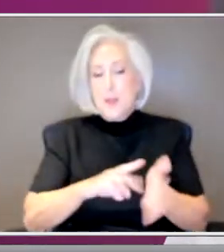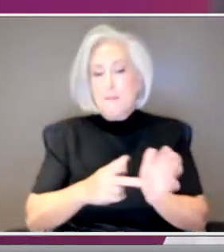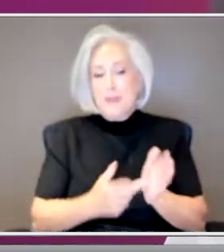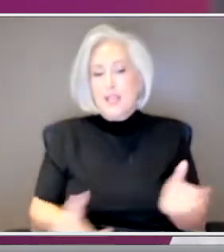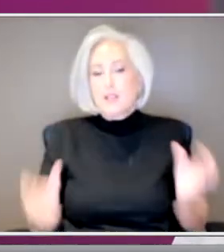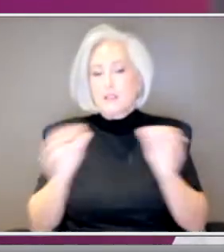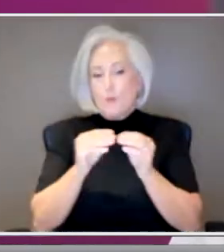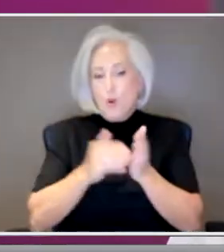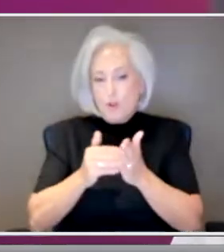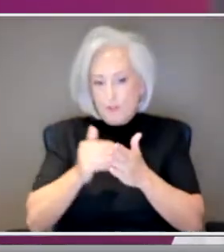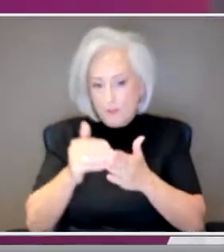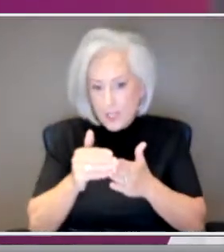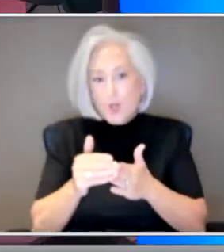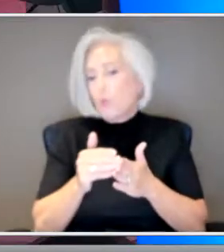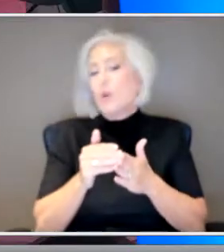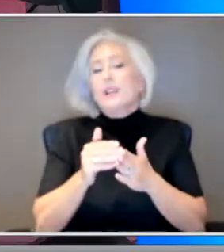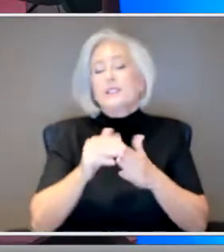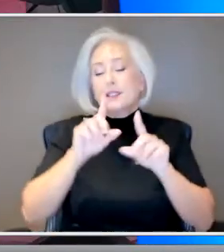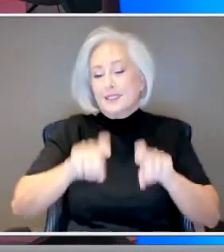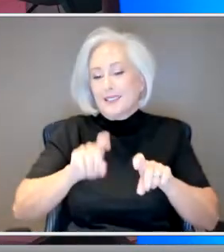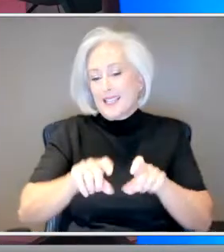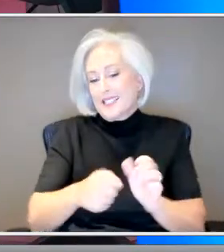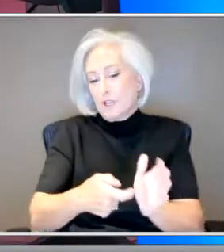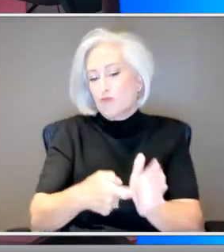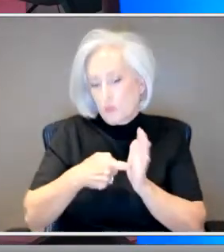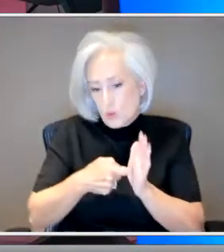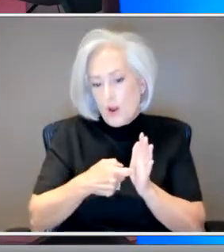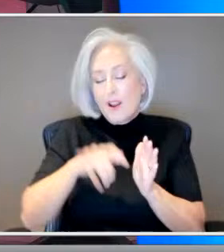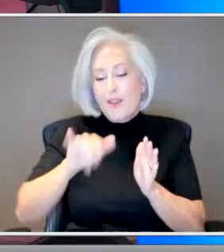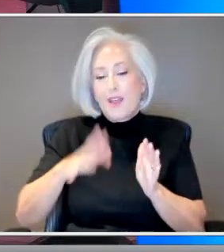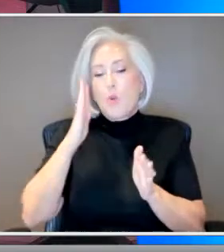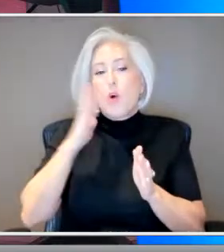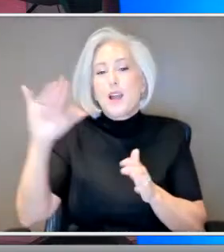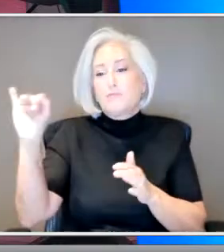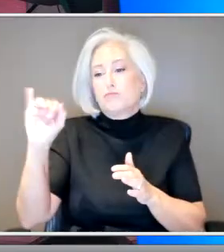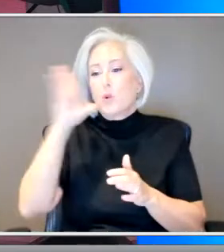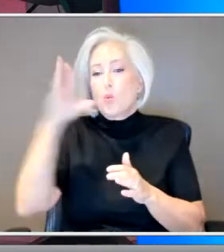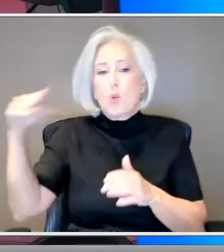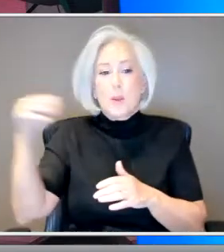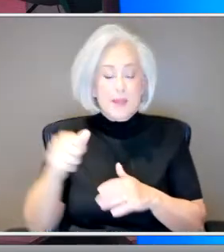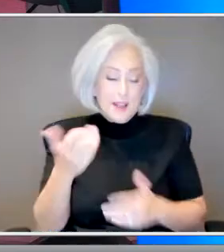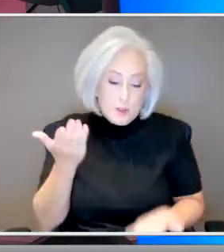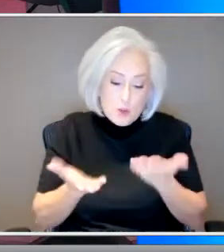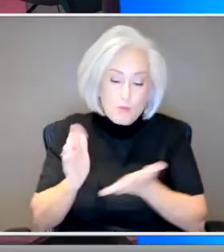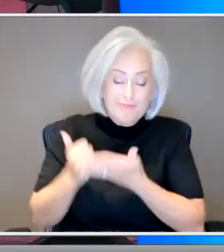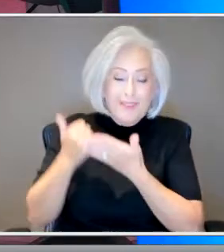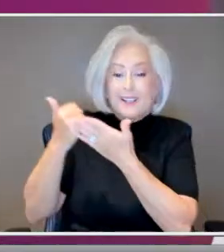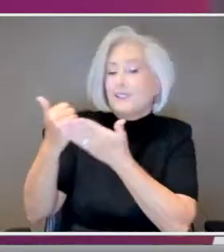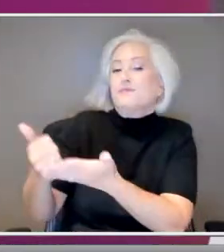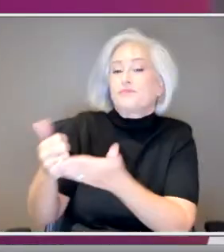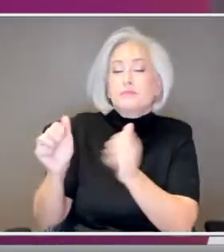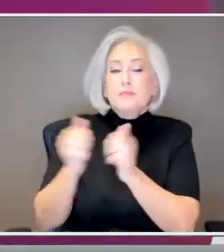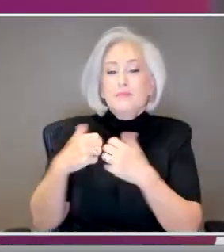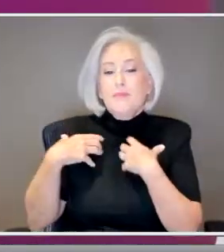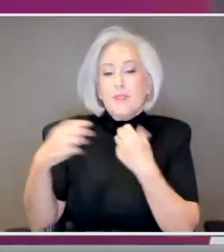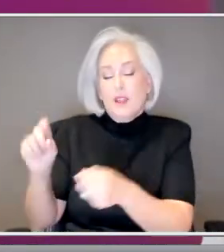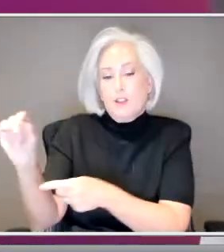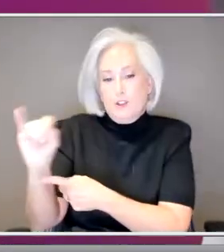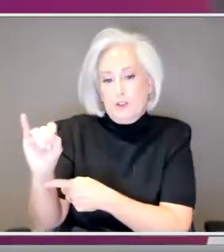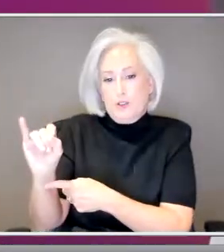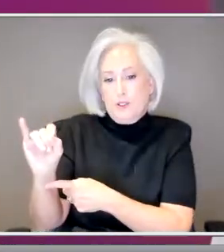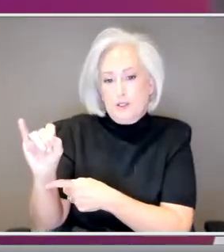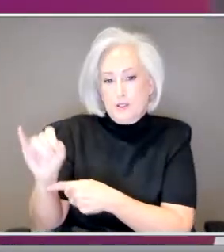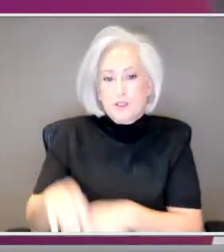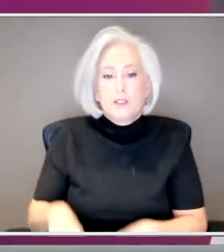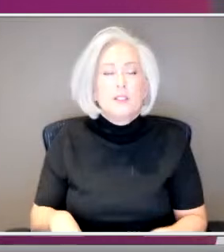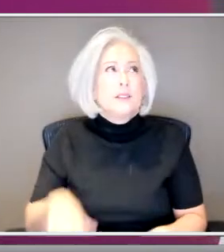get covered. Oh, so it can help. Actually help in you. the health insurance aspect, having in cancer, in